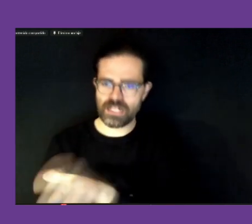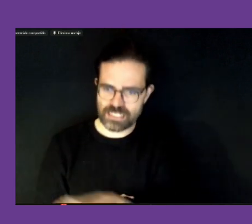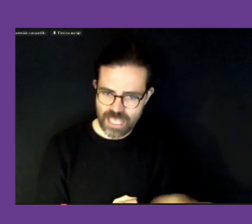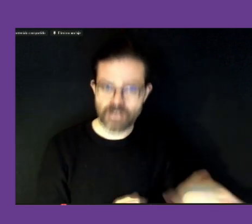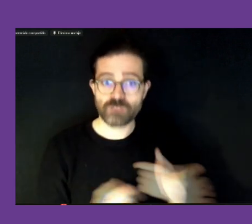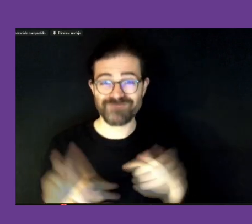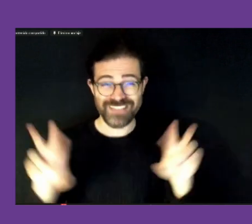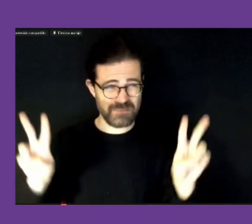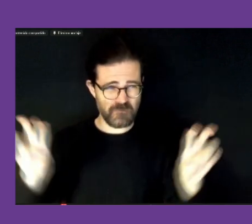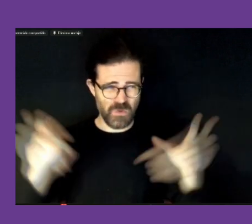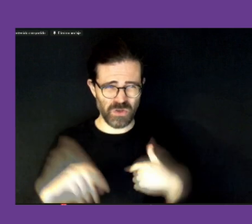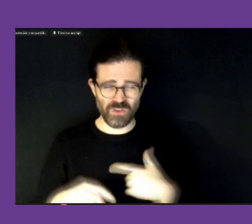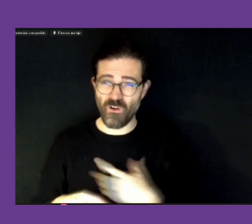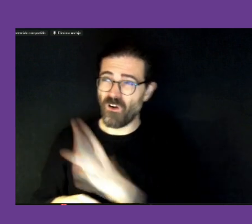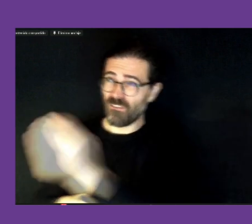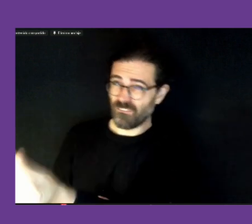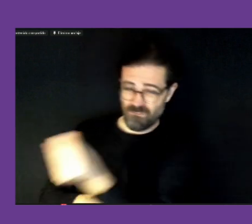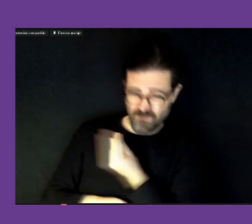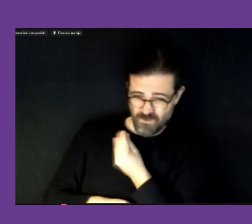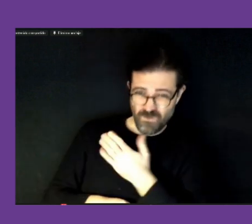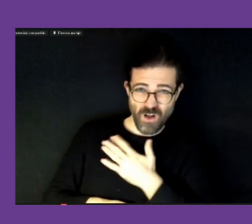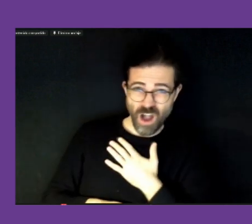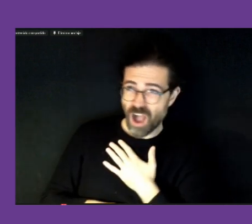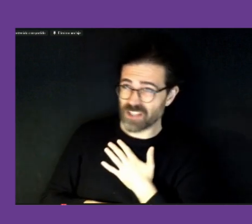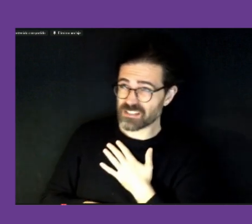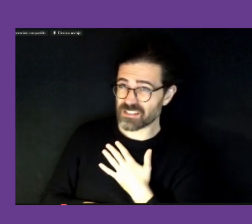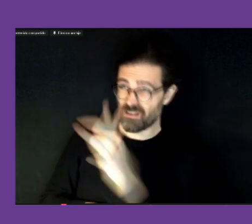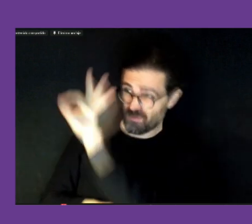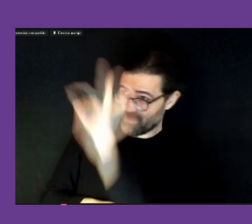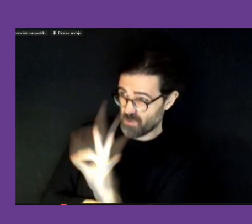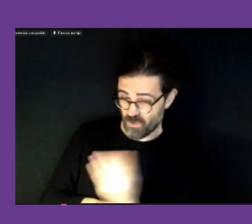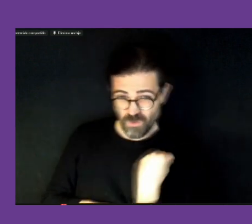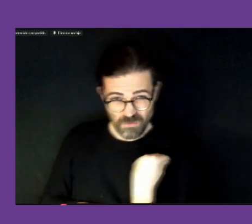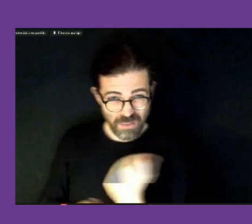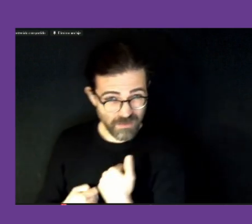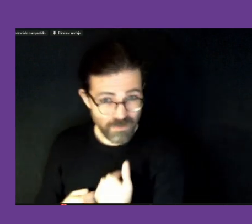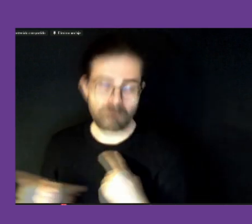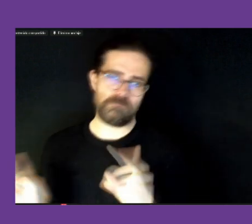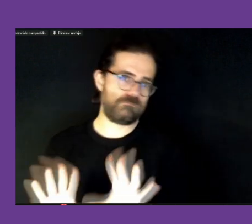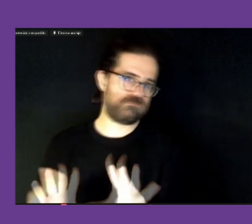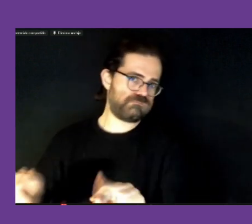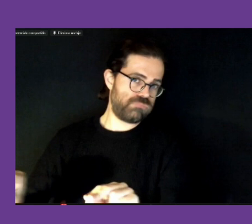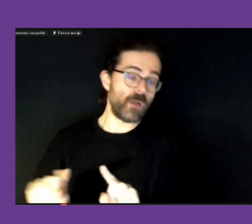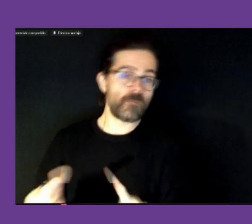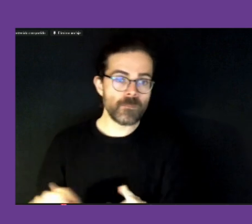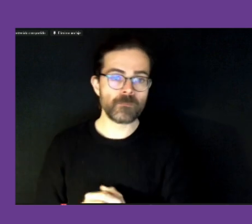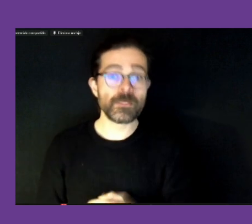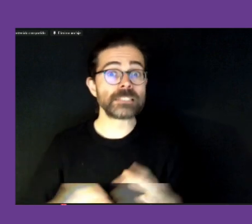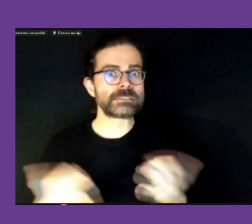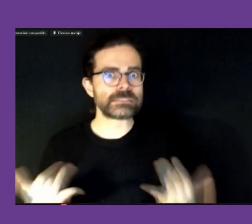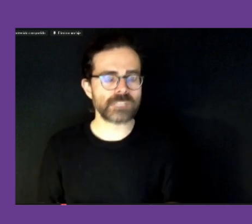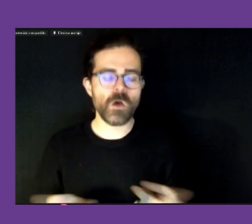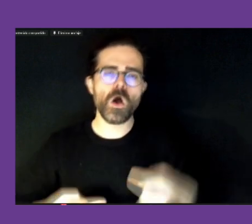being active decision makers on the policies and the kind of